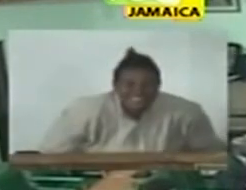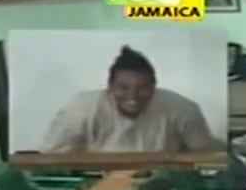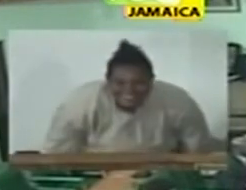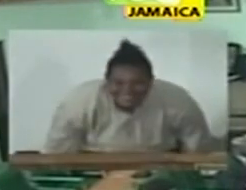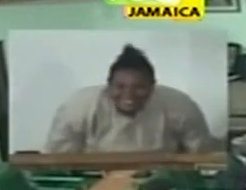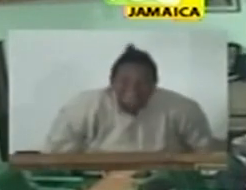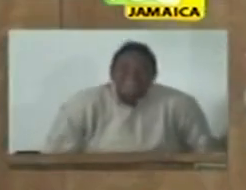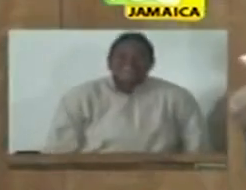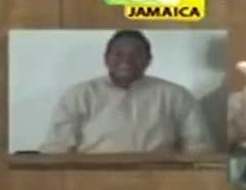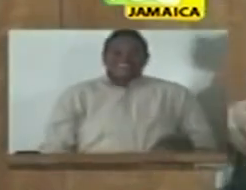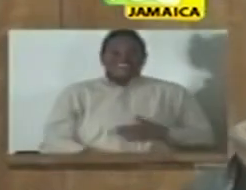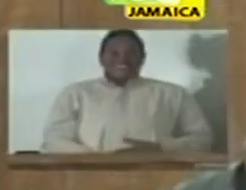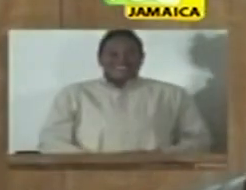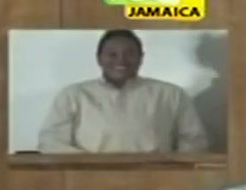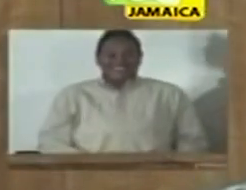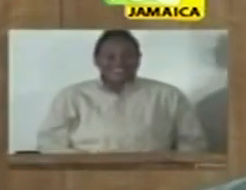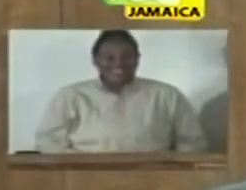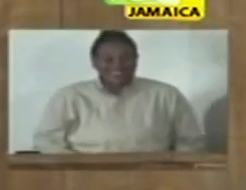Only.